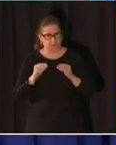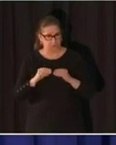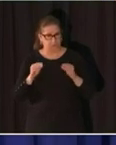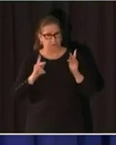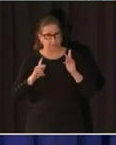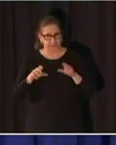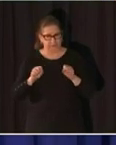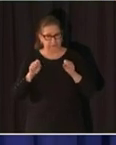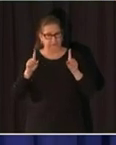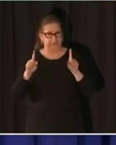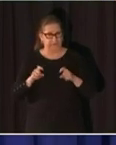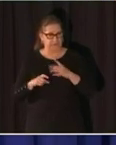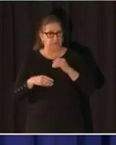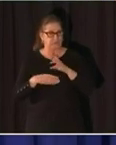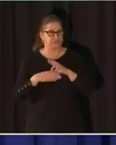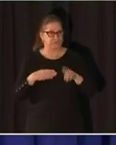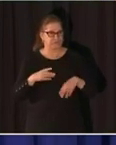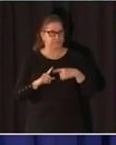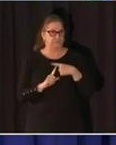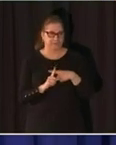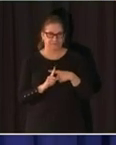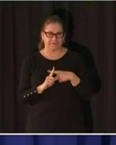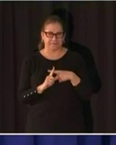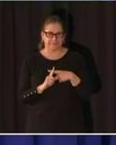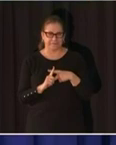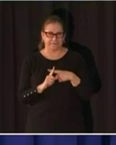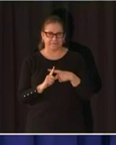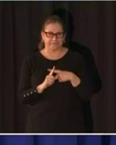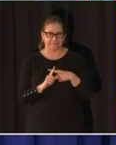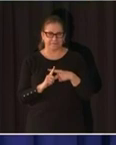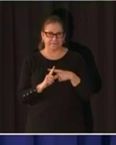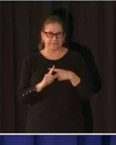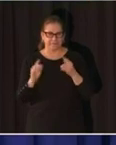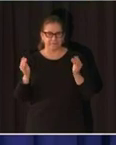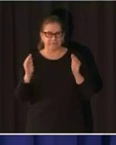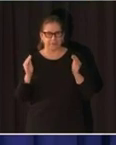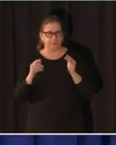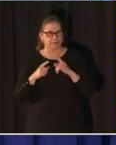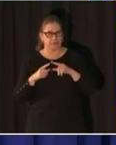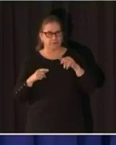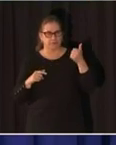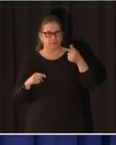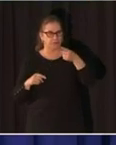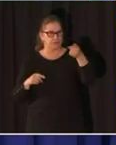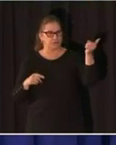as opposed to a higher proportion of those people testing negative. And we